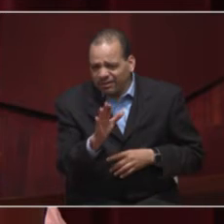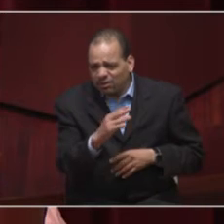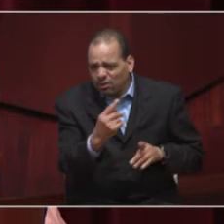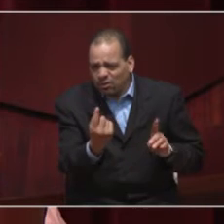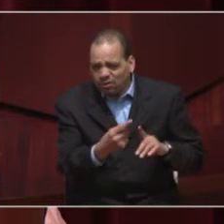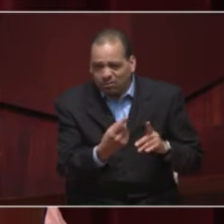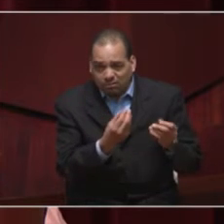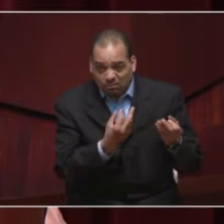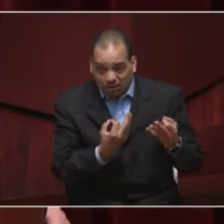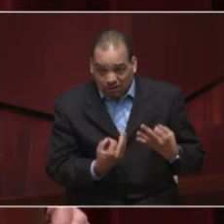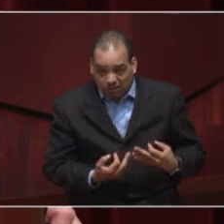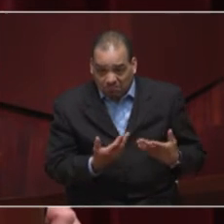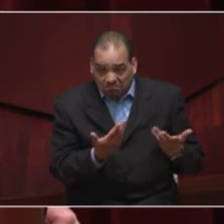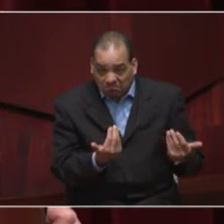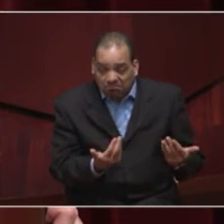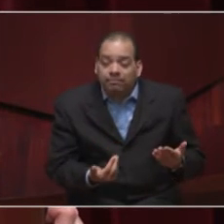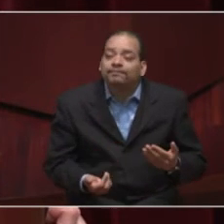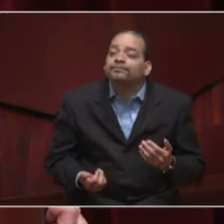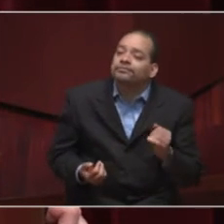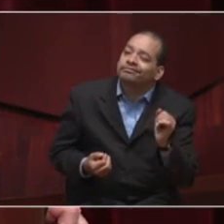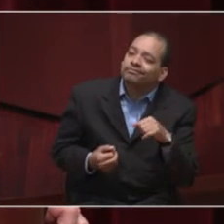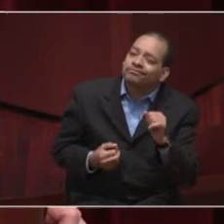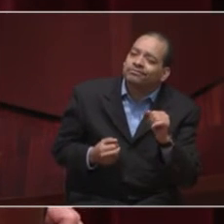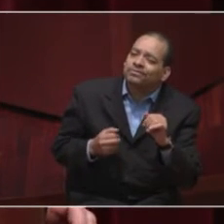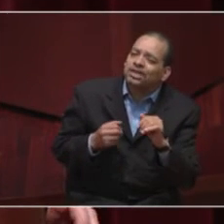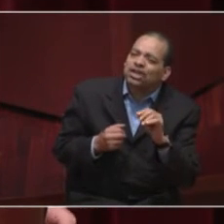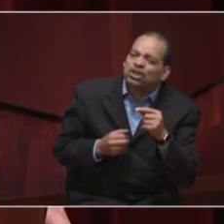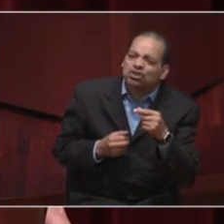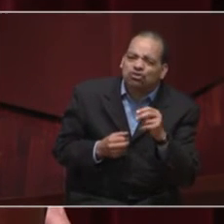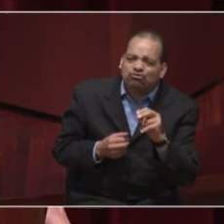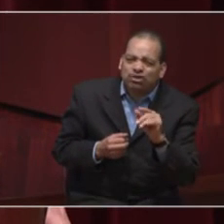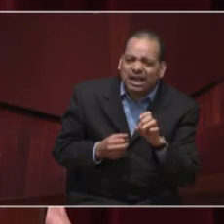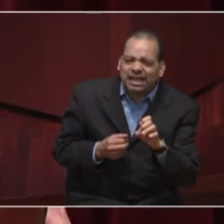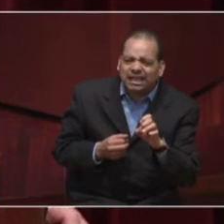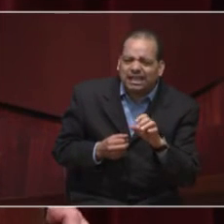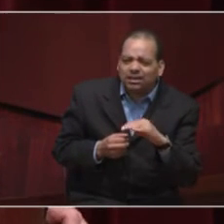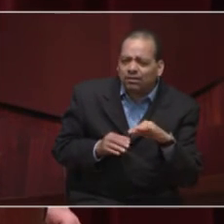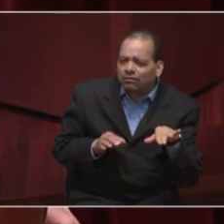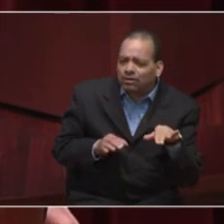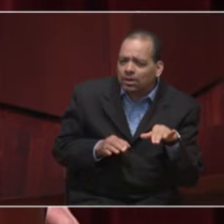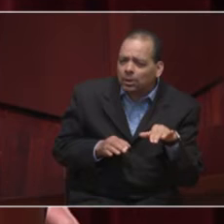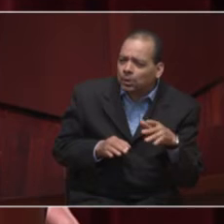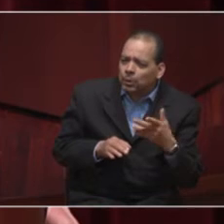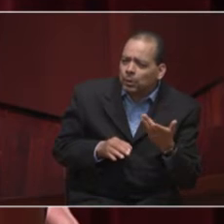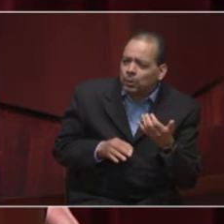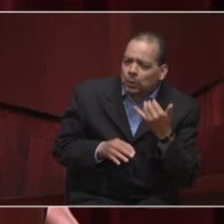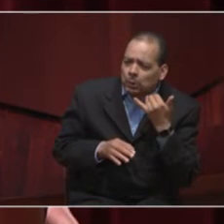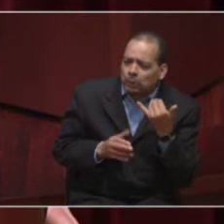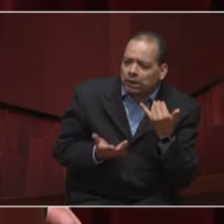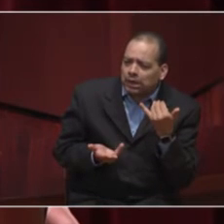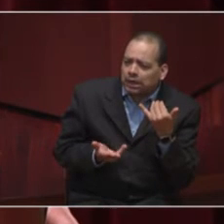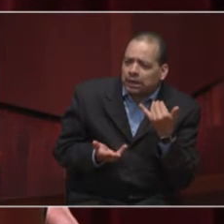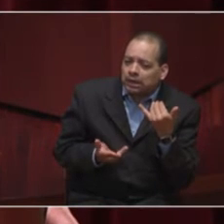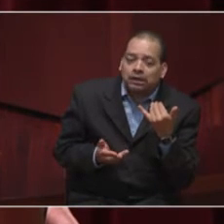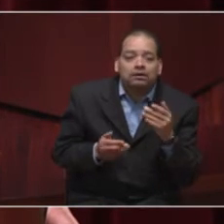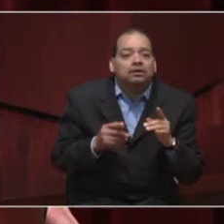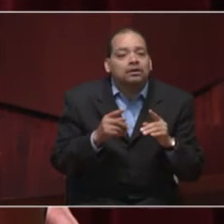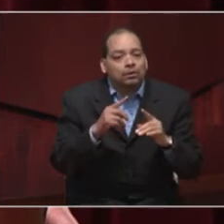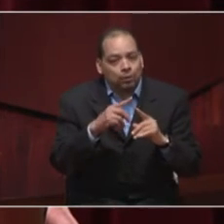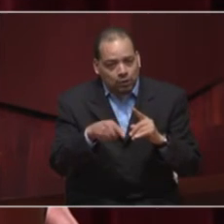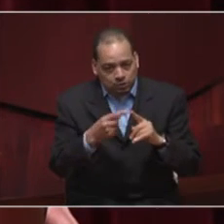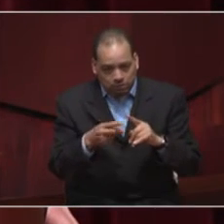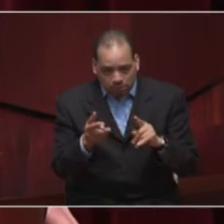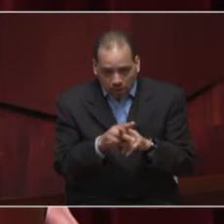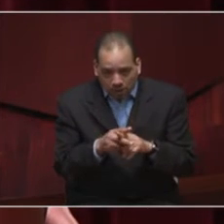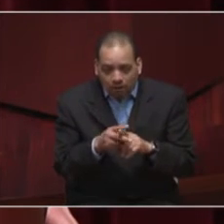issue? In terms of grade levels? When they should apply it in terms of whether they want to apply